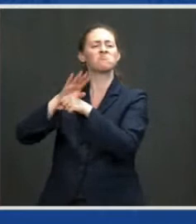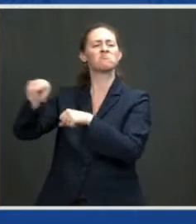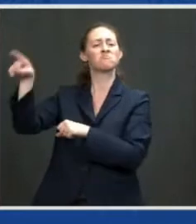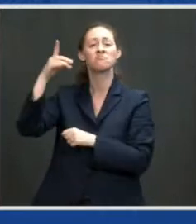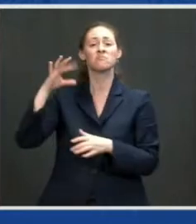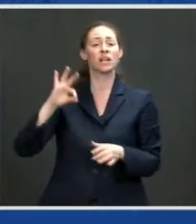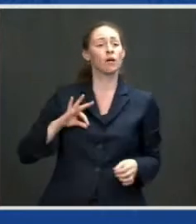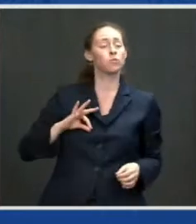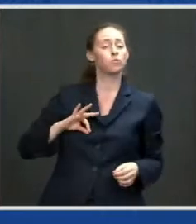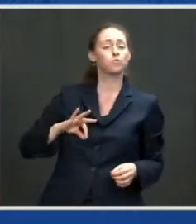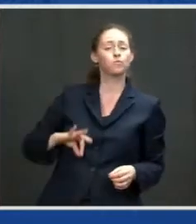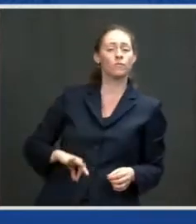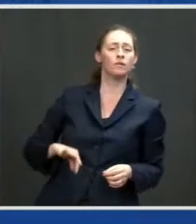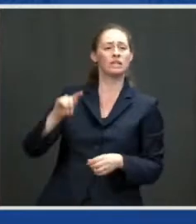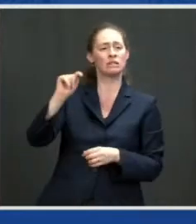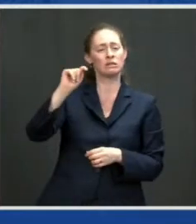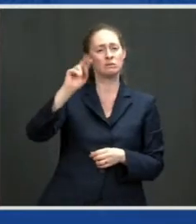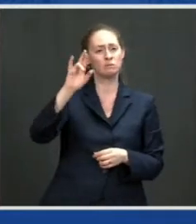bought back